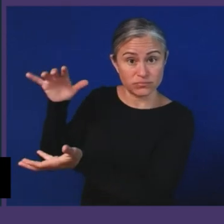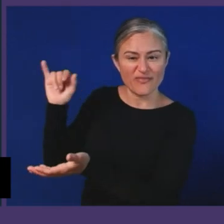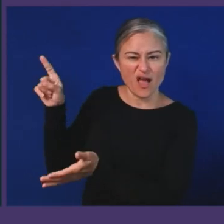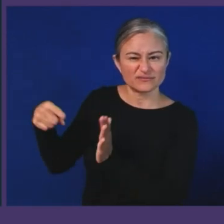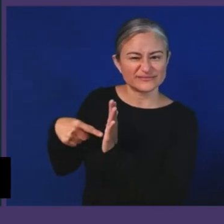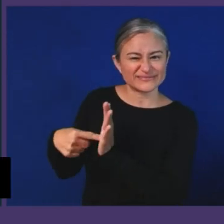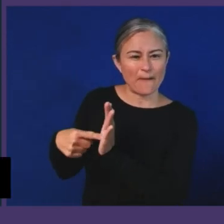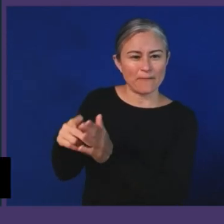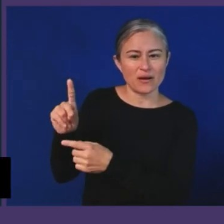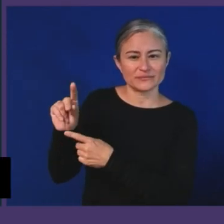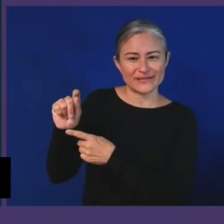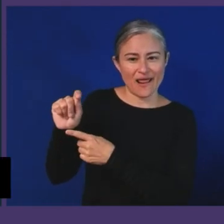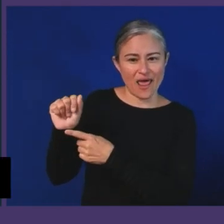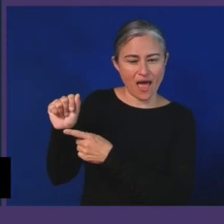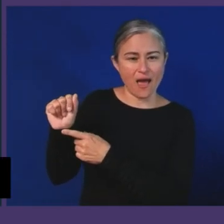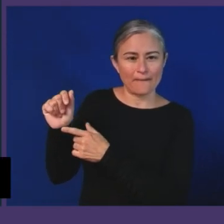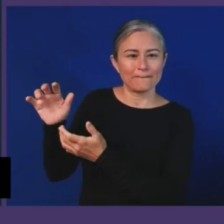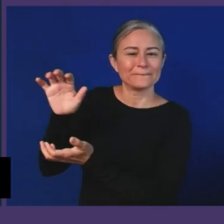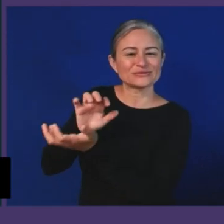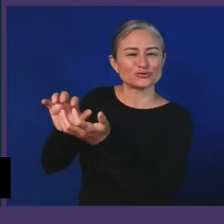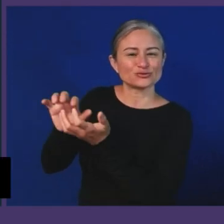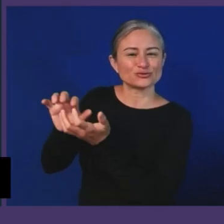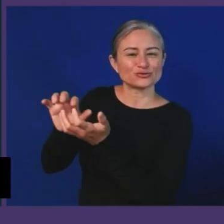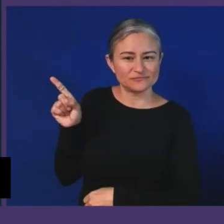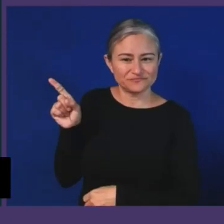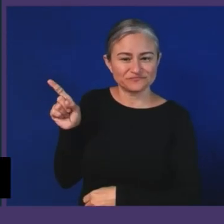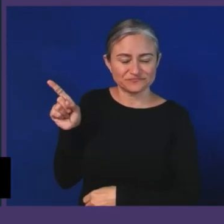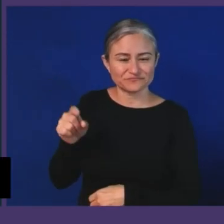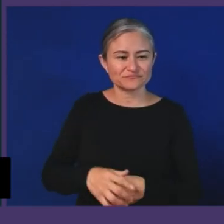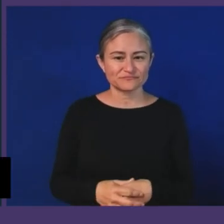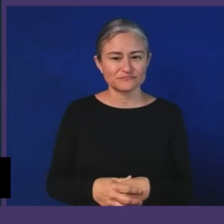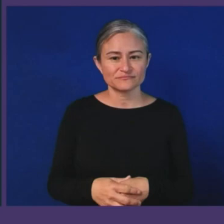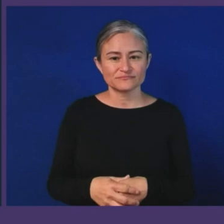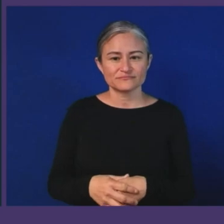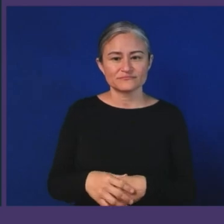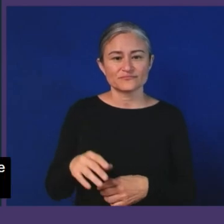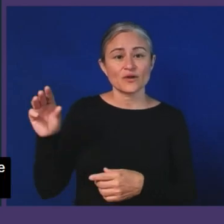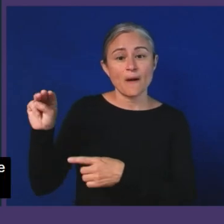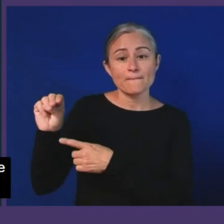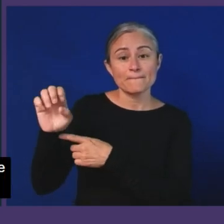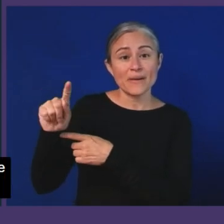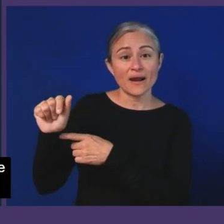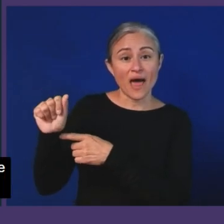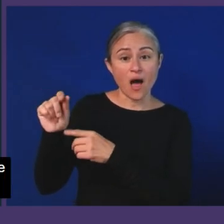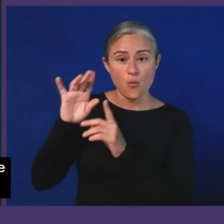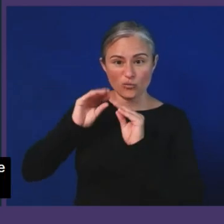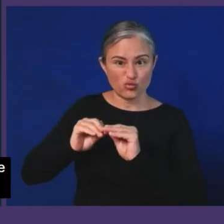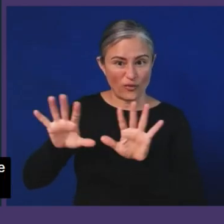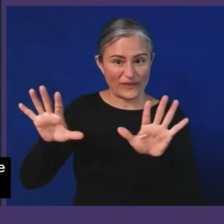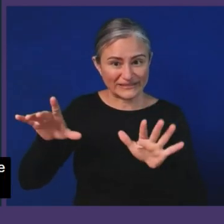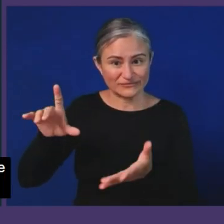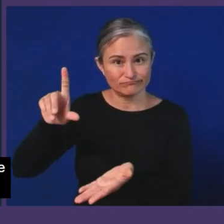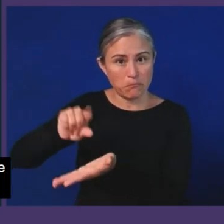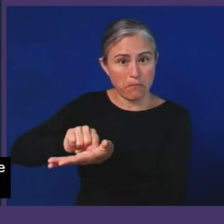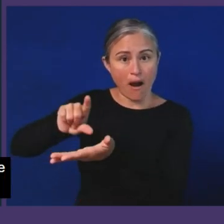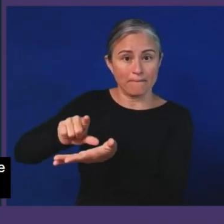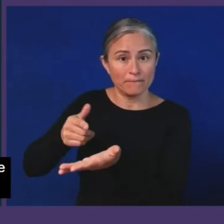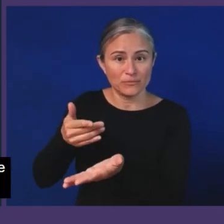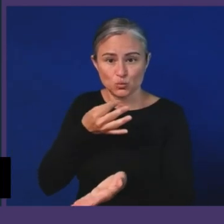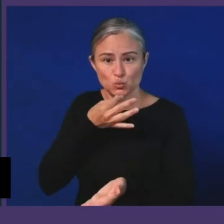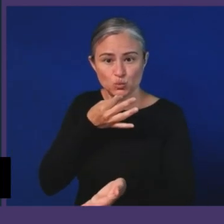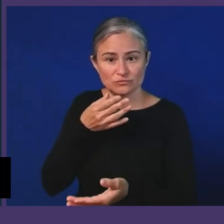paper that was released by Meta, where they released this llama base model. Now you can see roughly the kinds of data sets that enter into